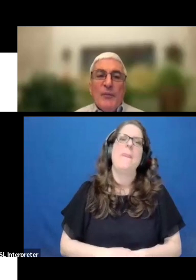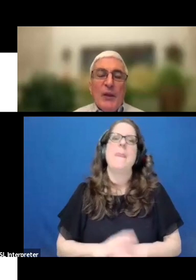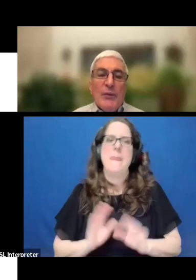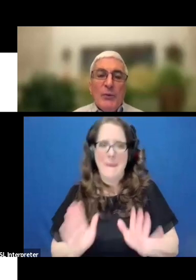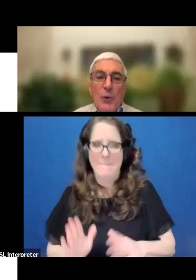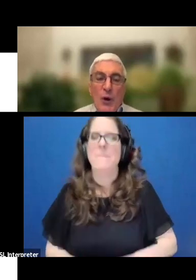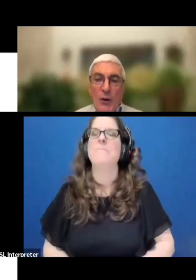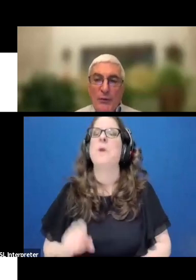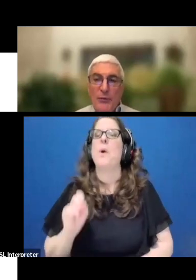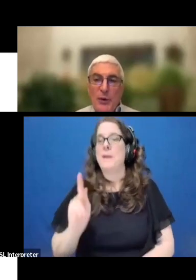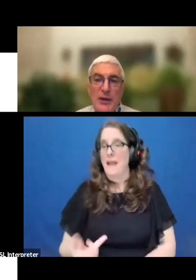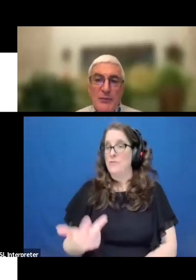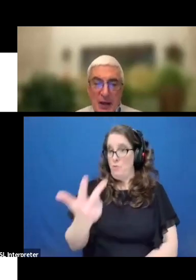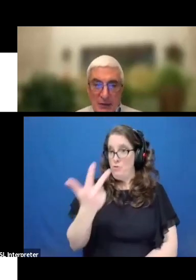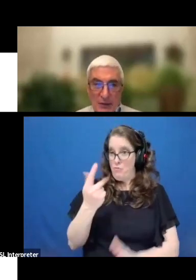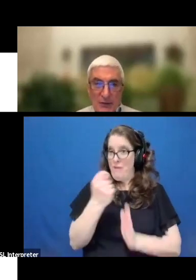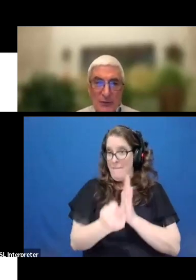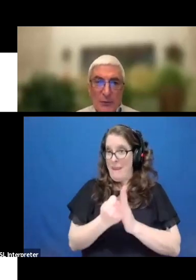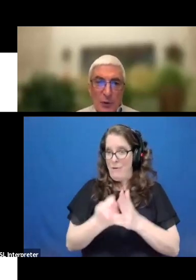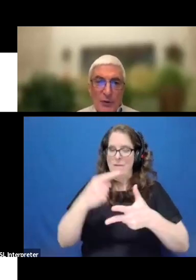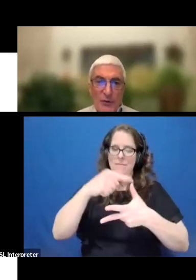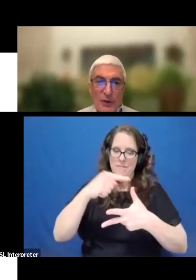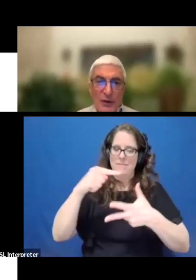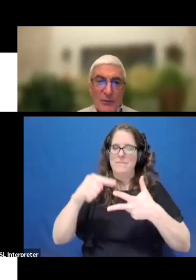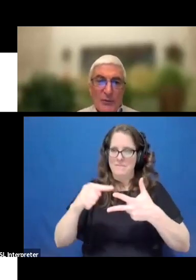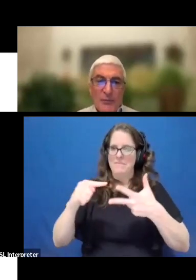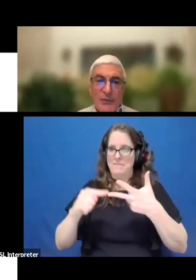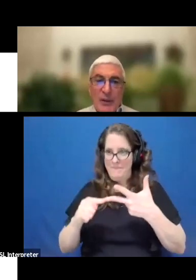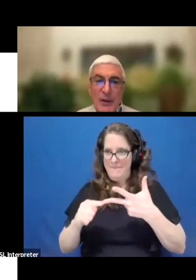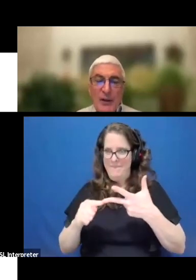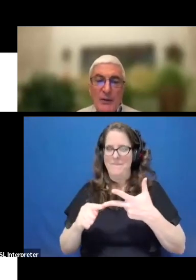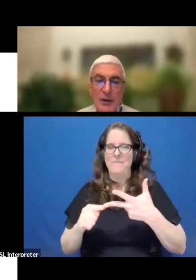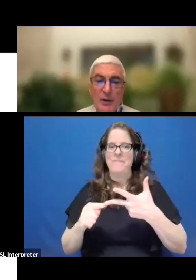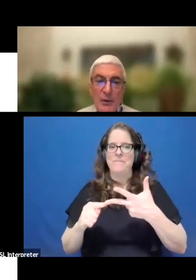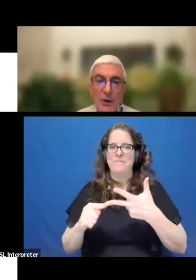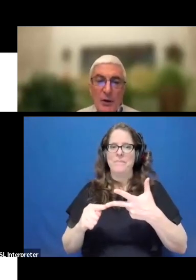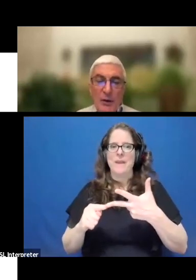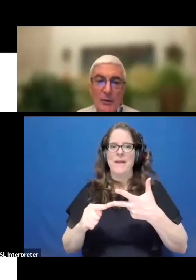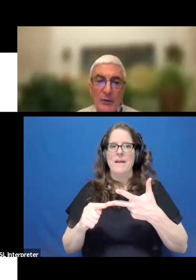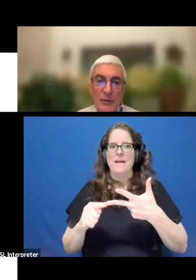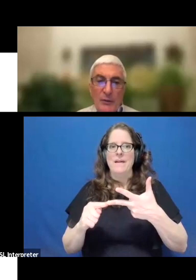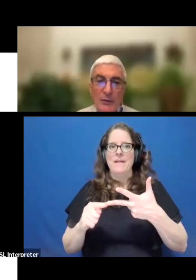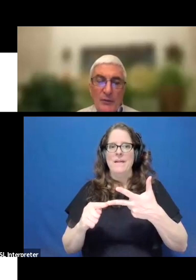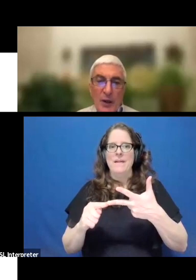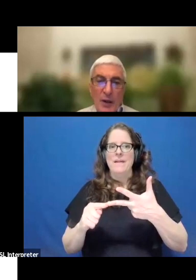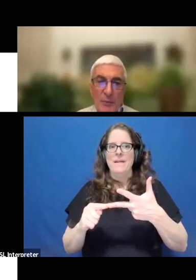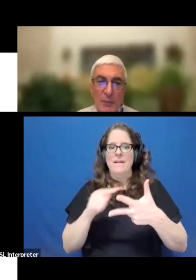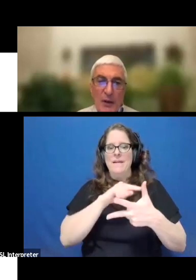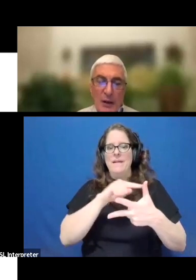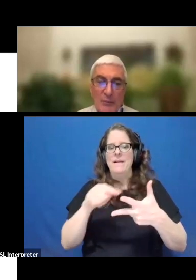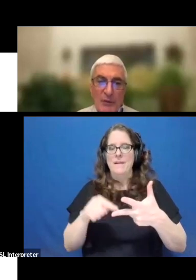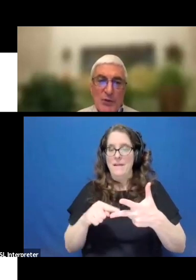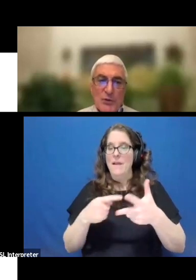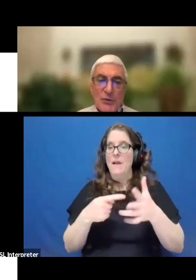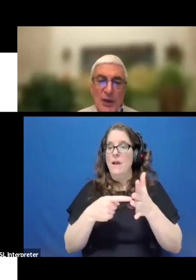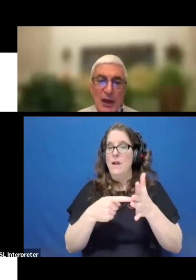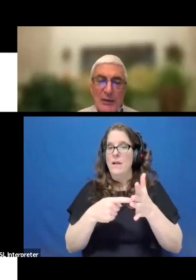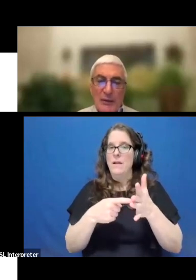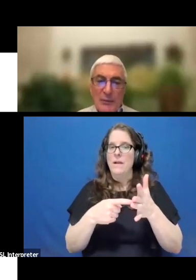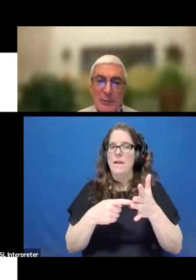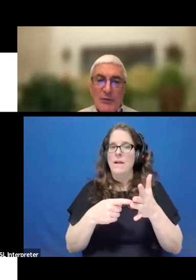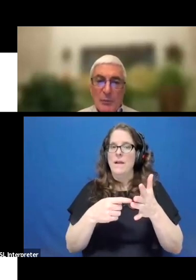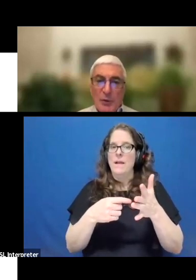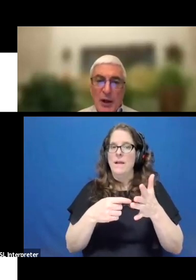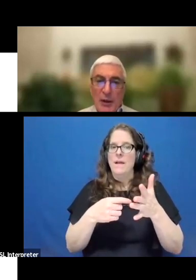So through all 3 phases of work incentives, there are some issues